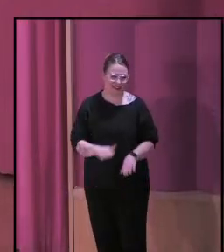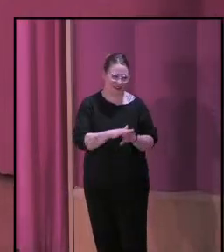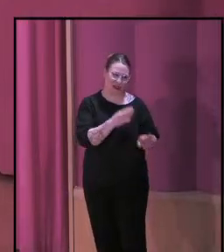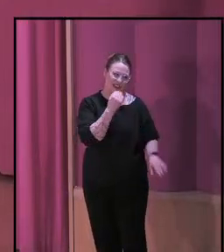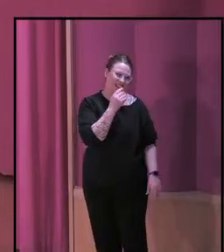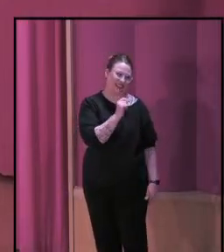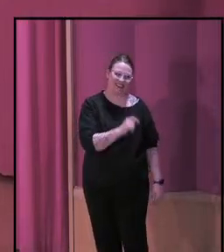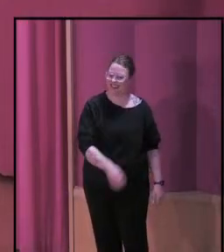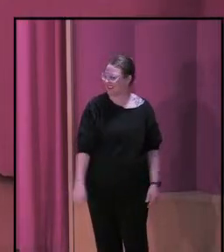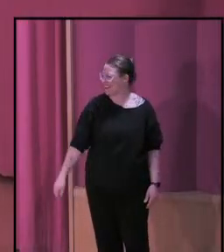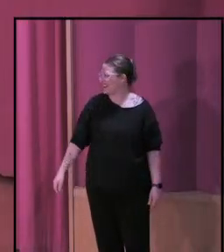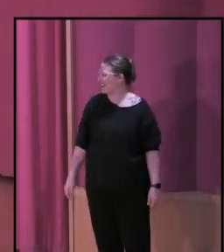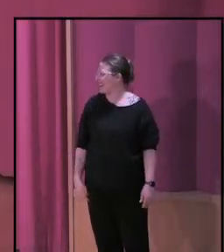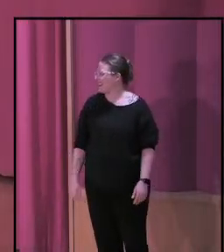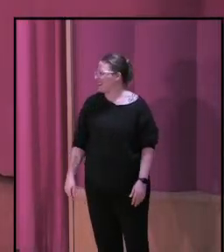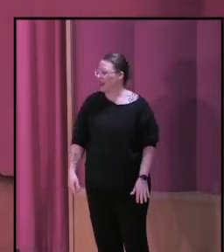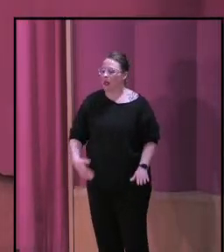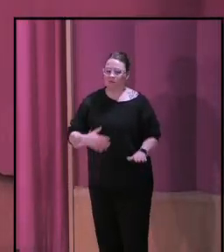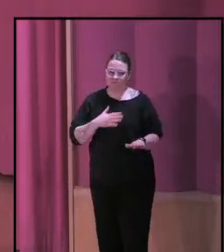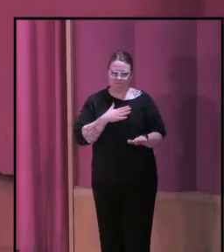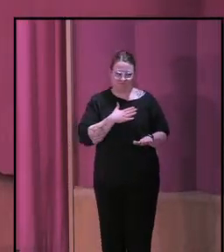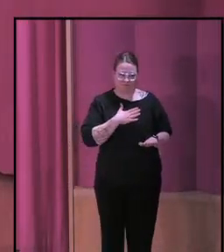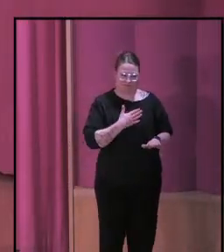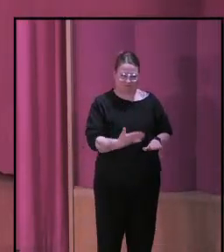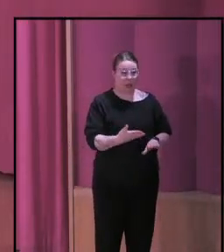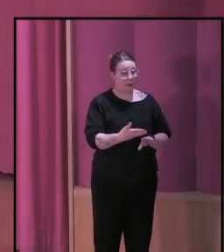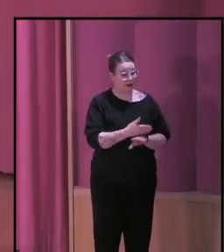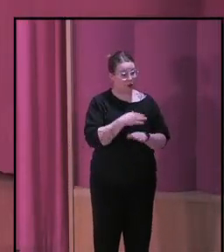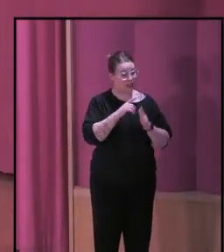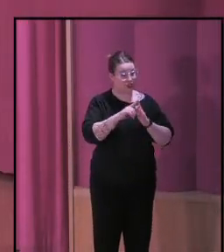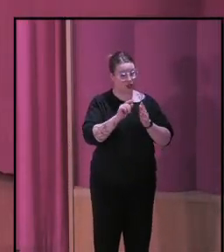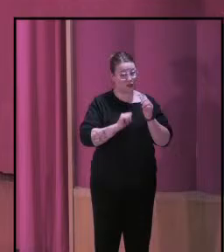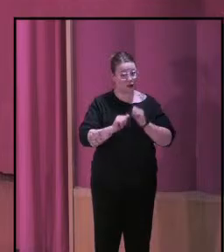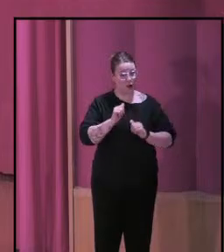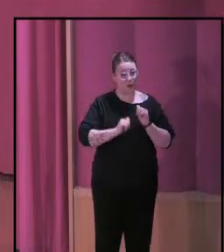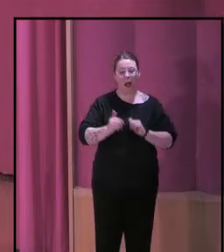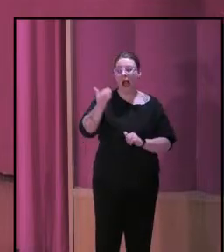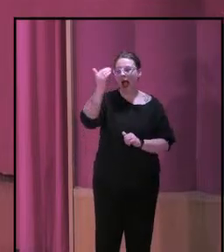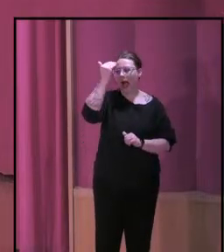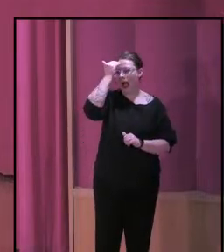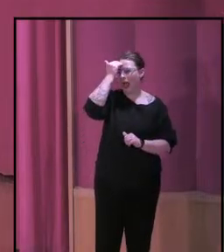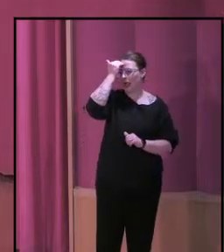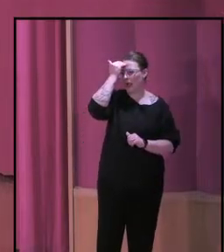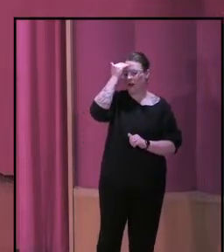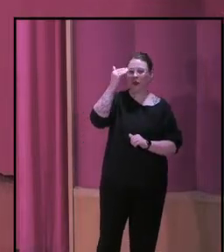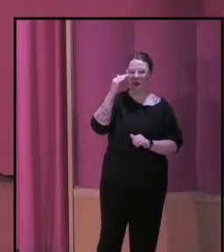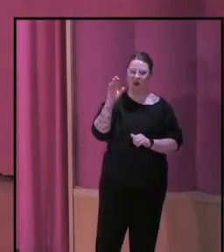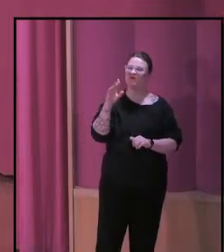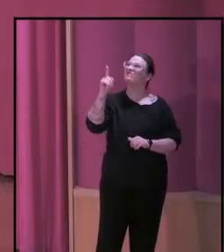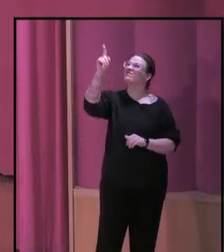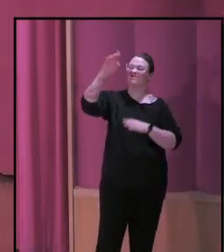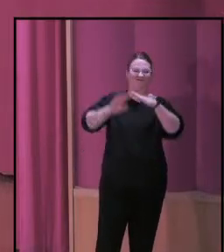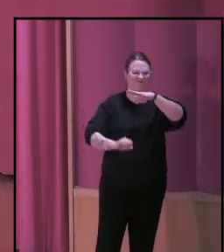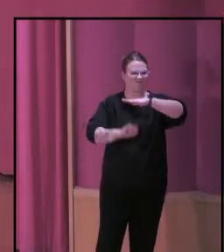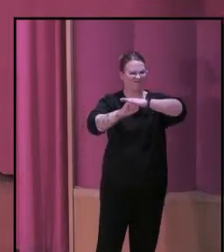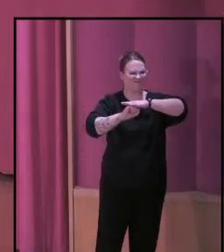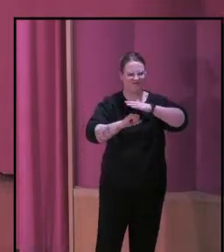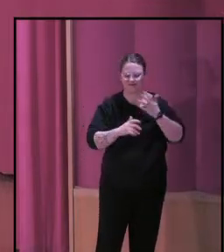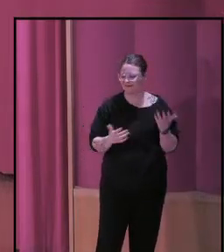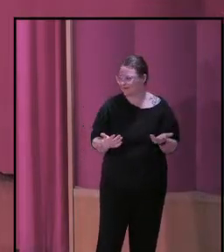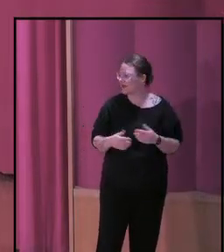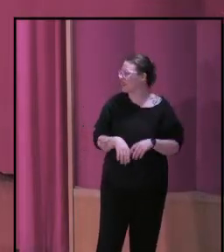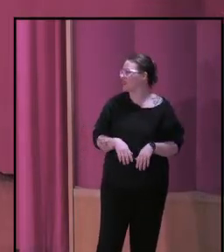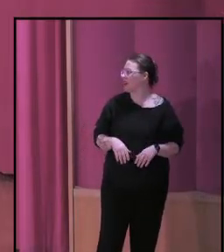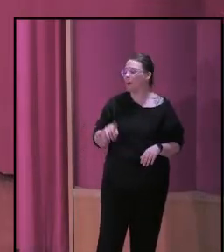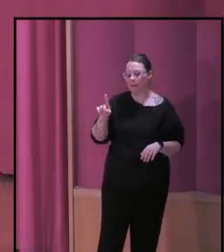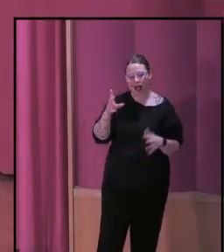So, I have to admit that I knew before I started the show that I wouldn't have enough ceiling height to catch the marshmallow off the rat trap. I wanted to